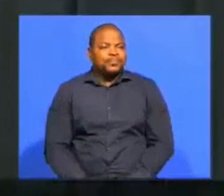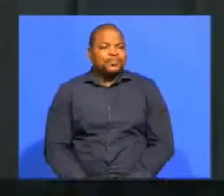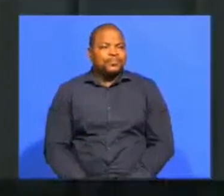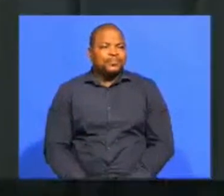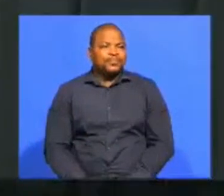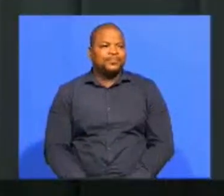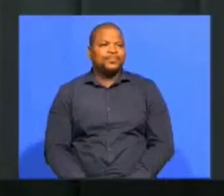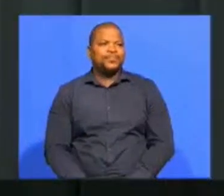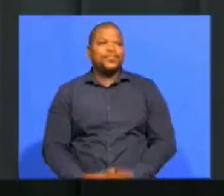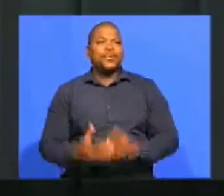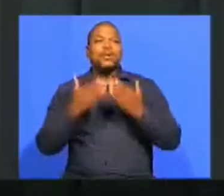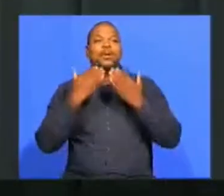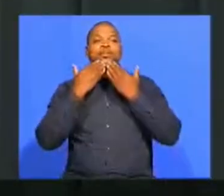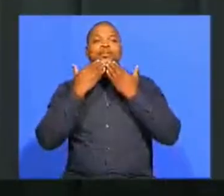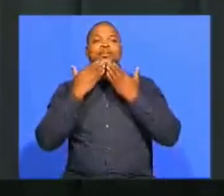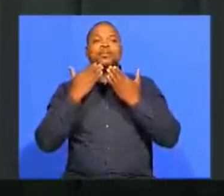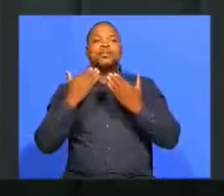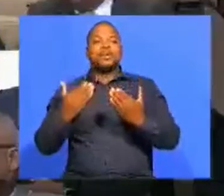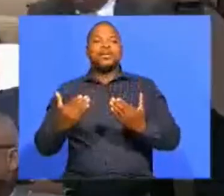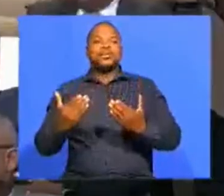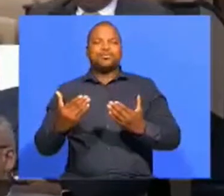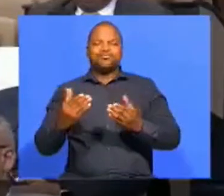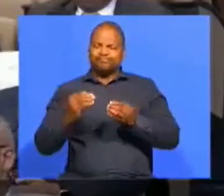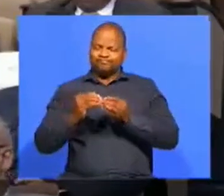Yes, Yes, sir. Thank you very much.